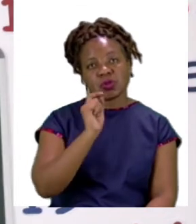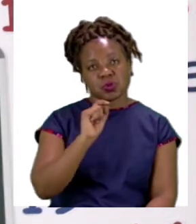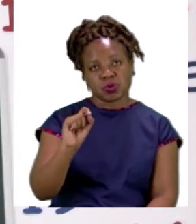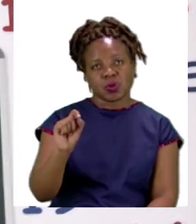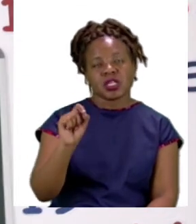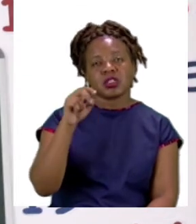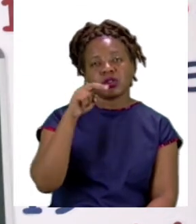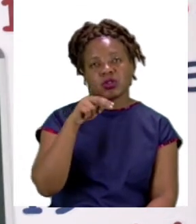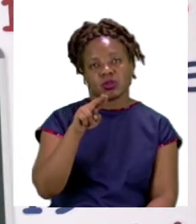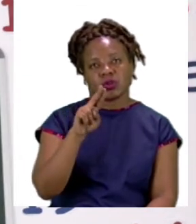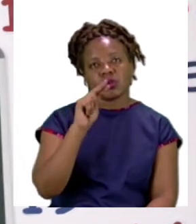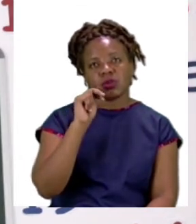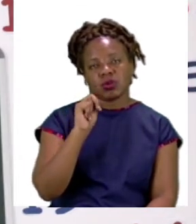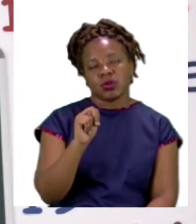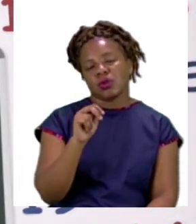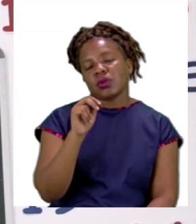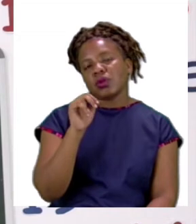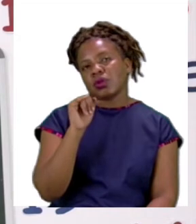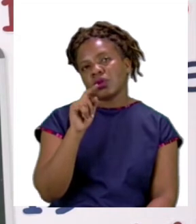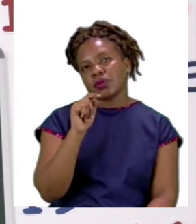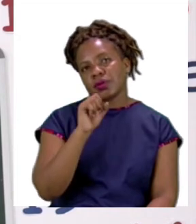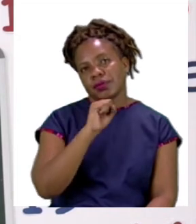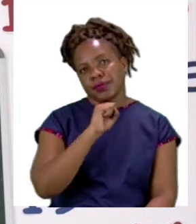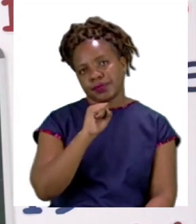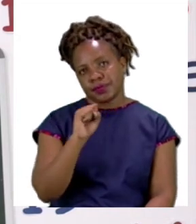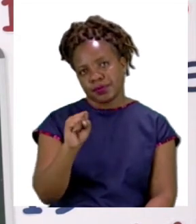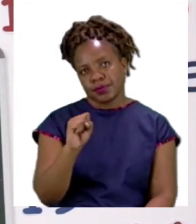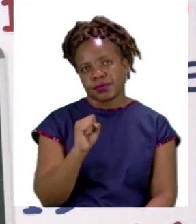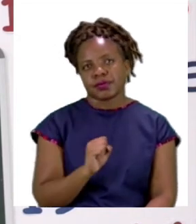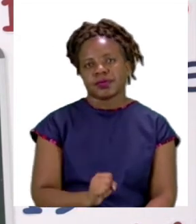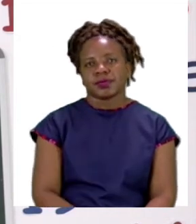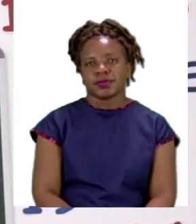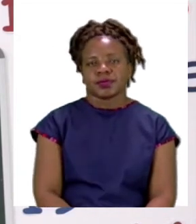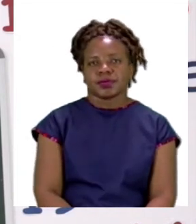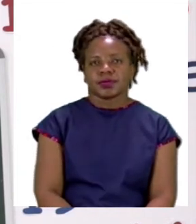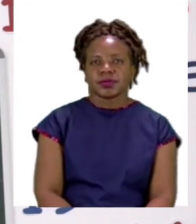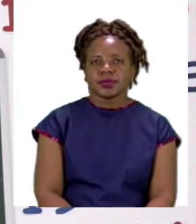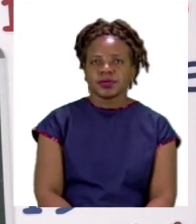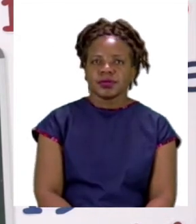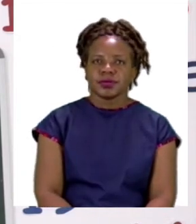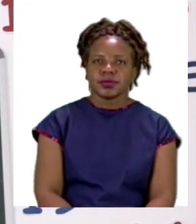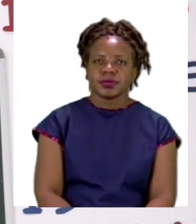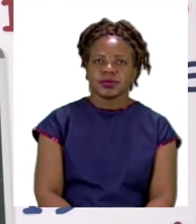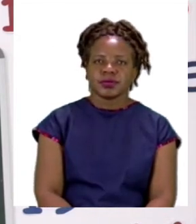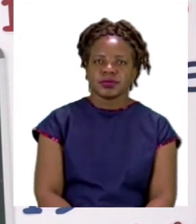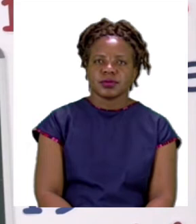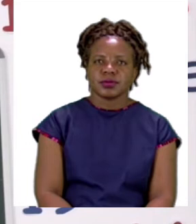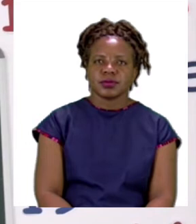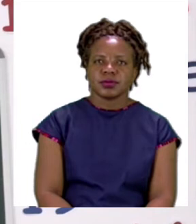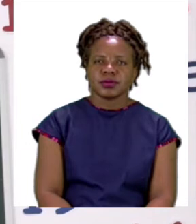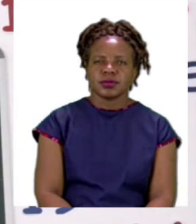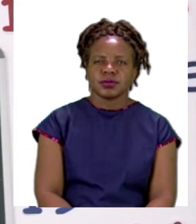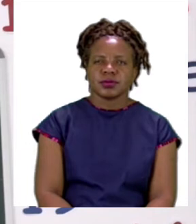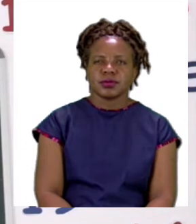293 is units. So we write our word units, and then we take a